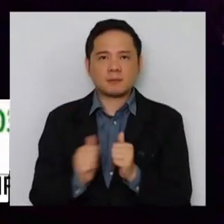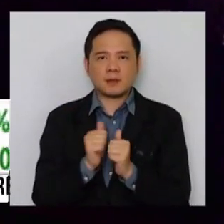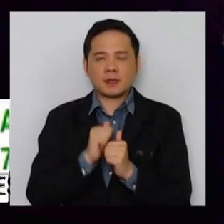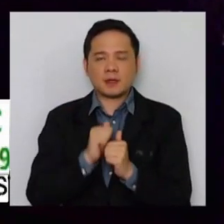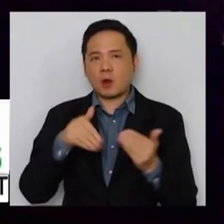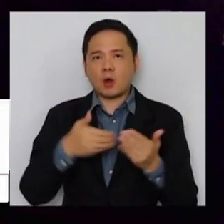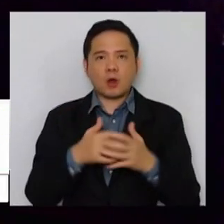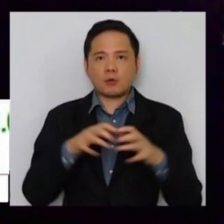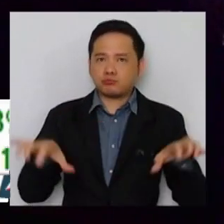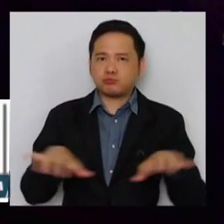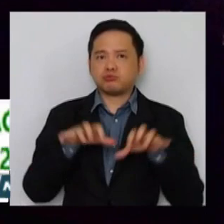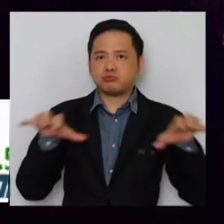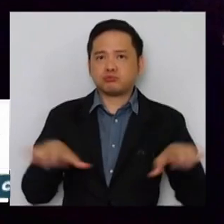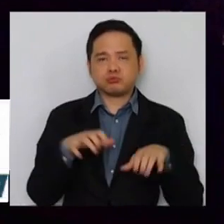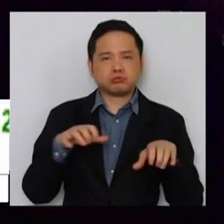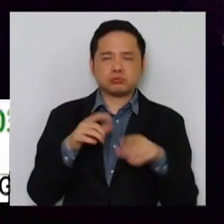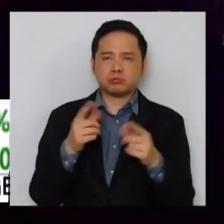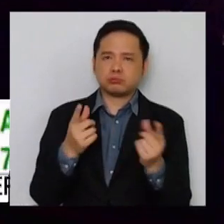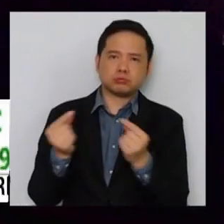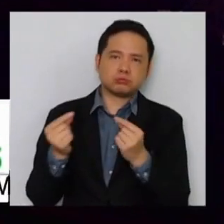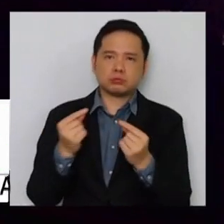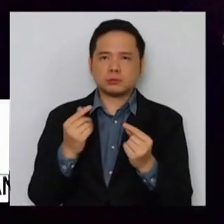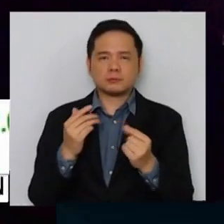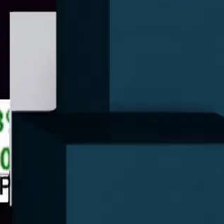battle against the pandemic.